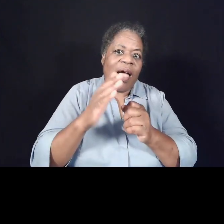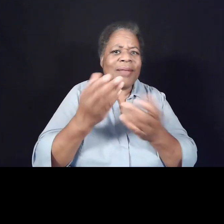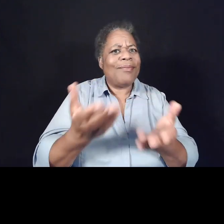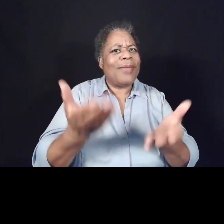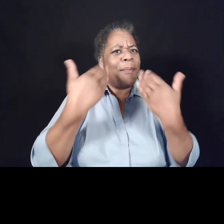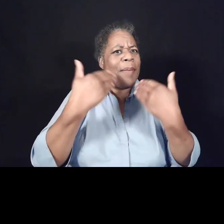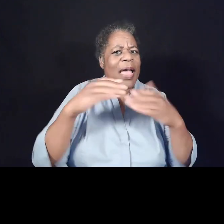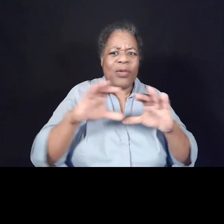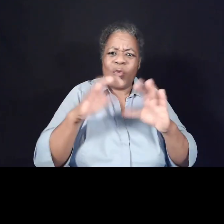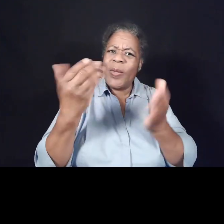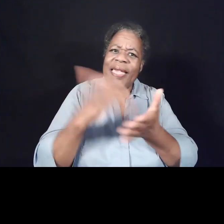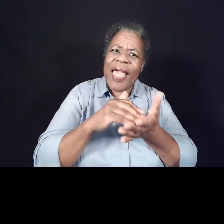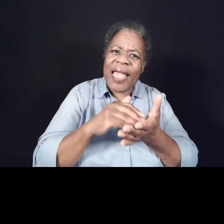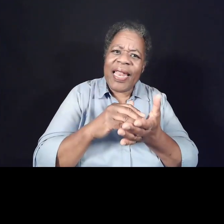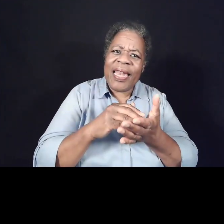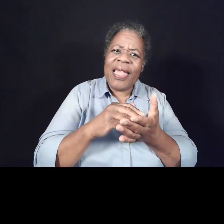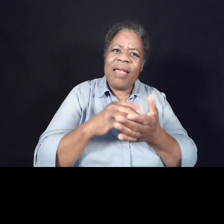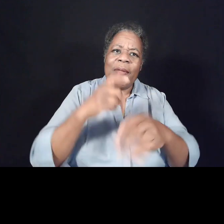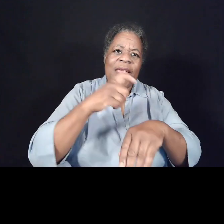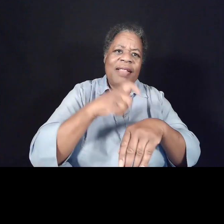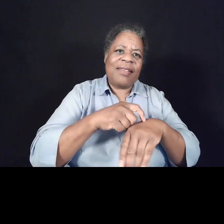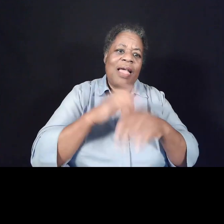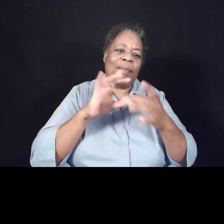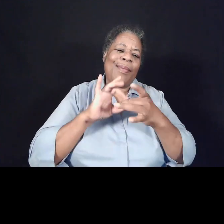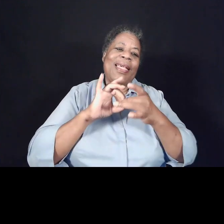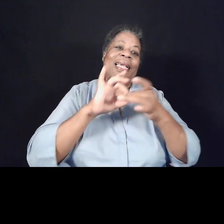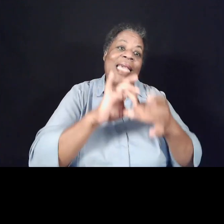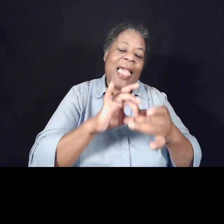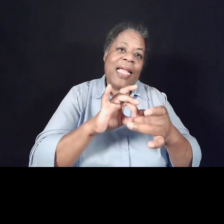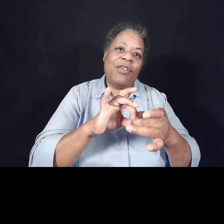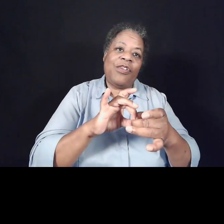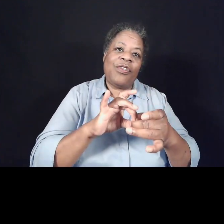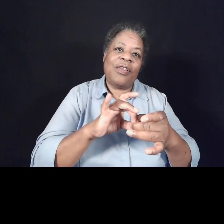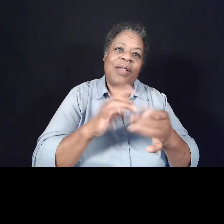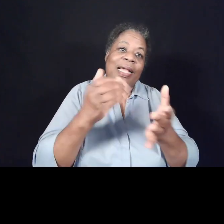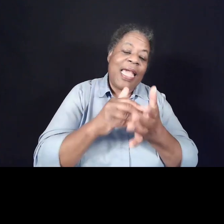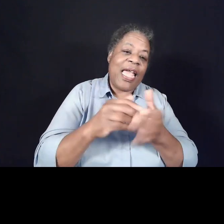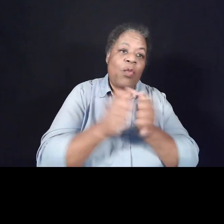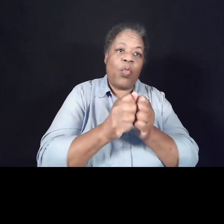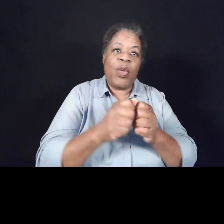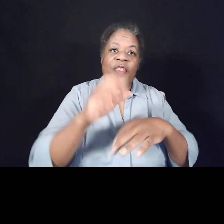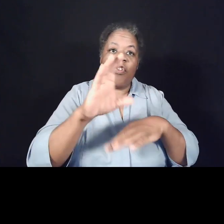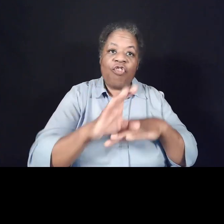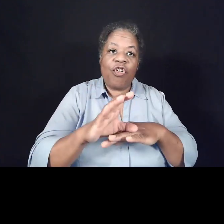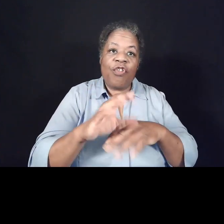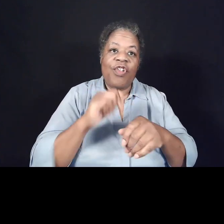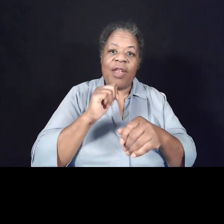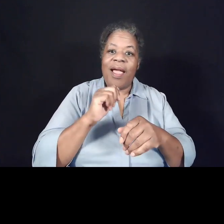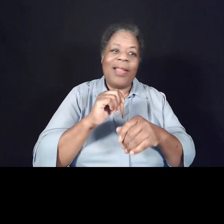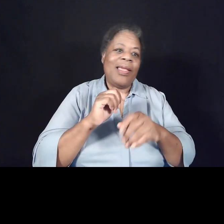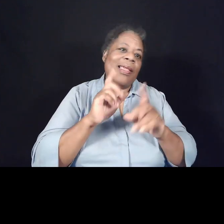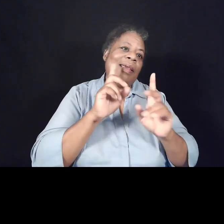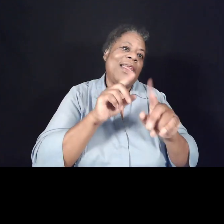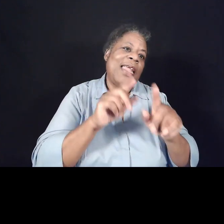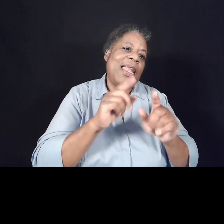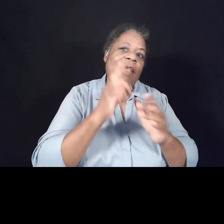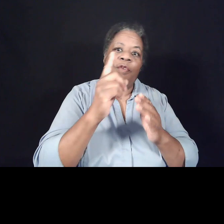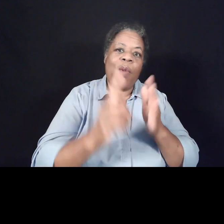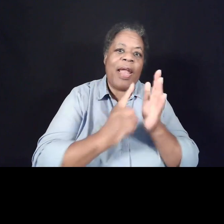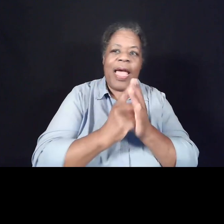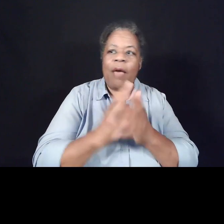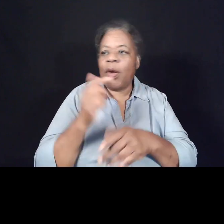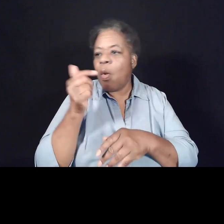get re-engaged with your church. Not just watching or attending for an hour, which is a good start,